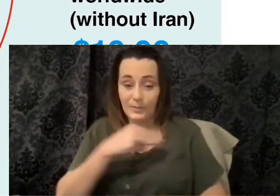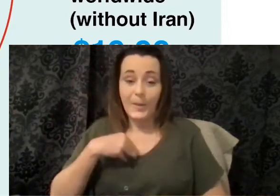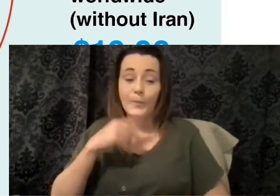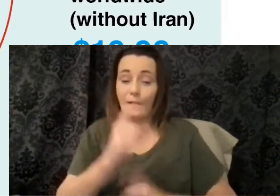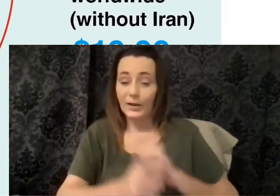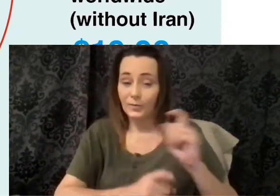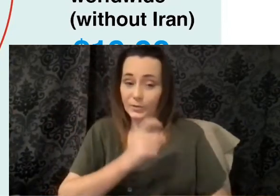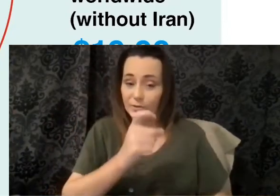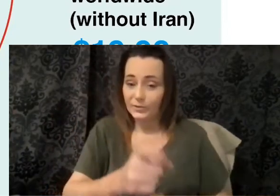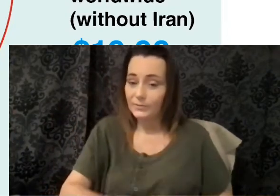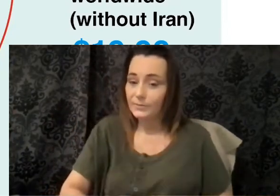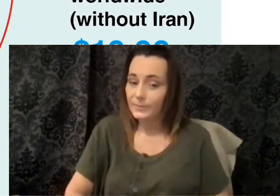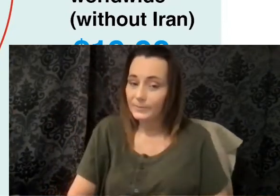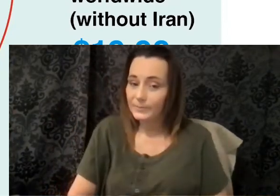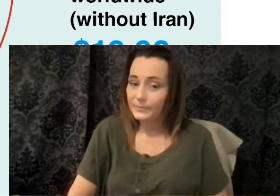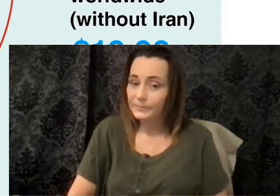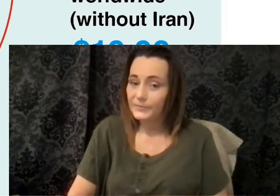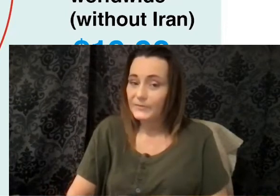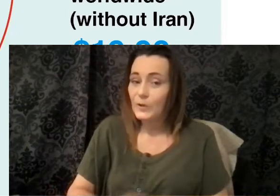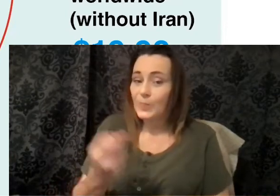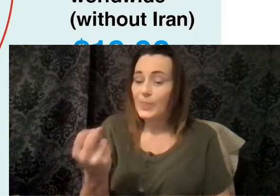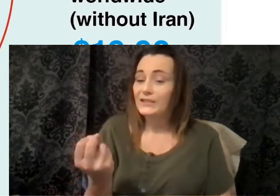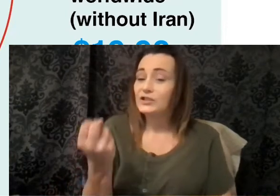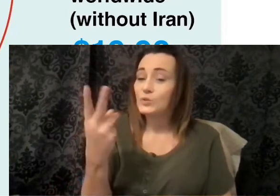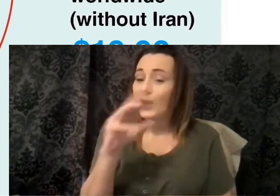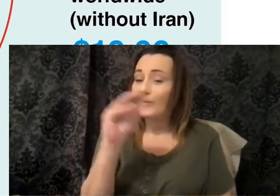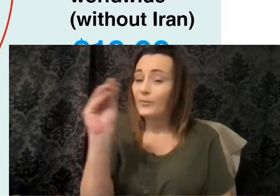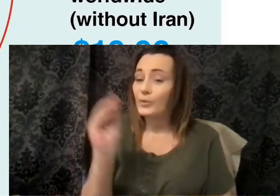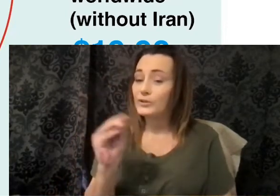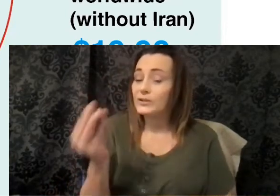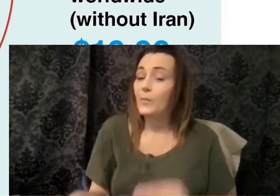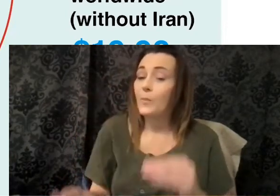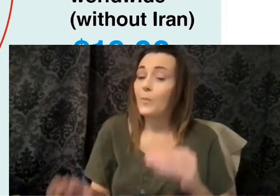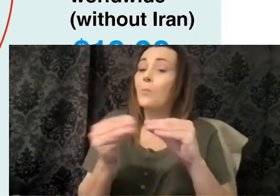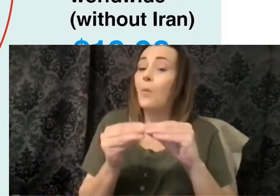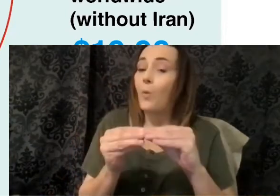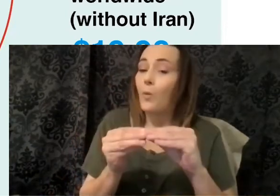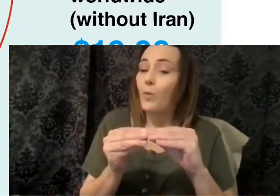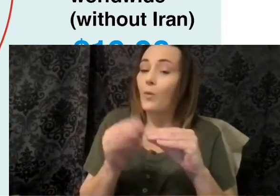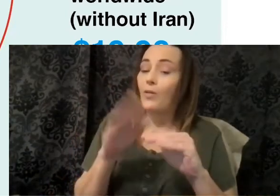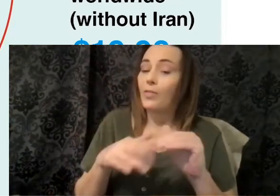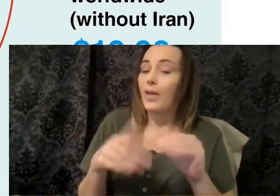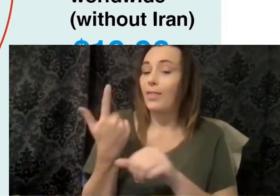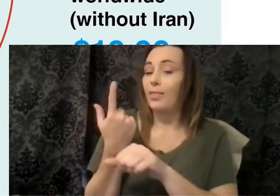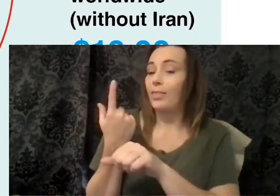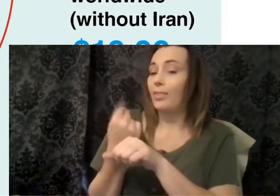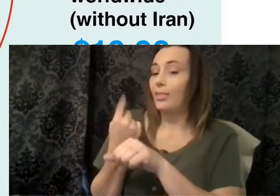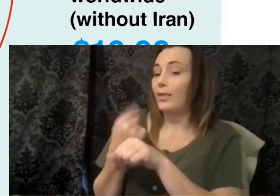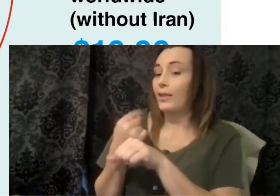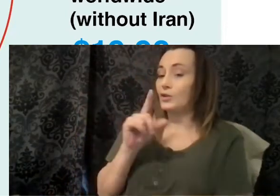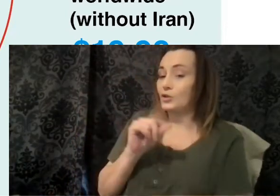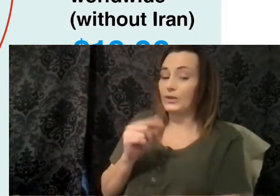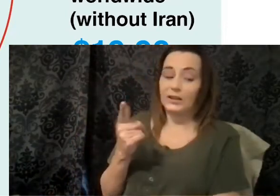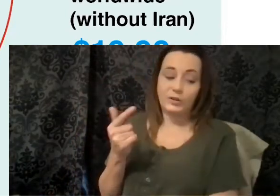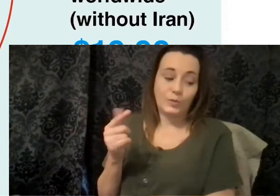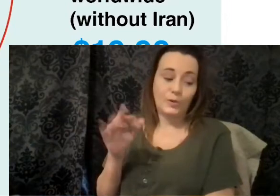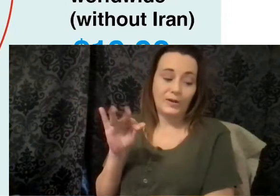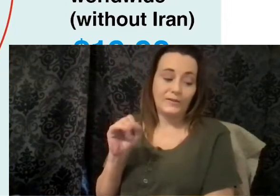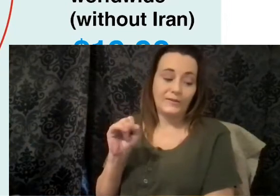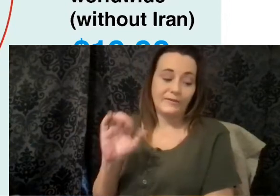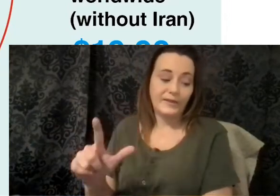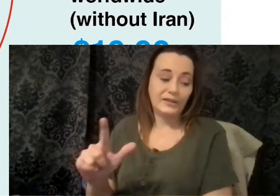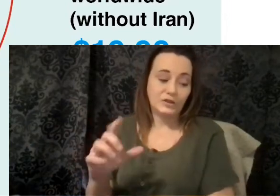is 12% more than was contributed in the 2021 fiscal year. is the Invest in Our